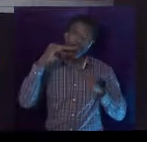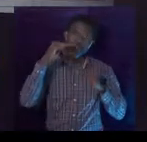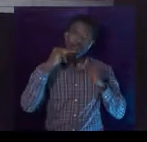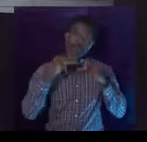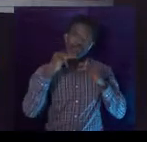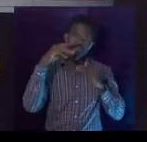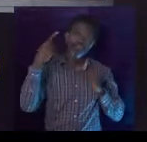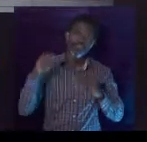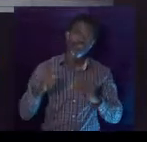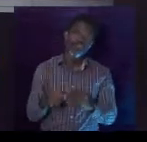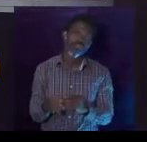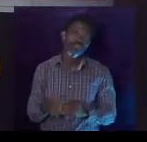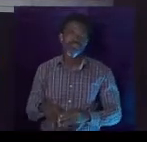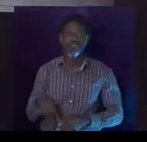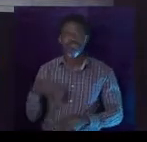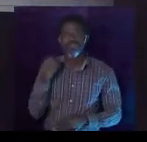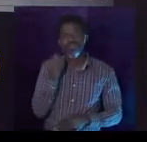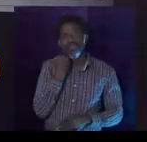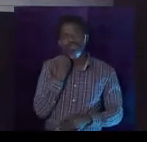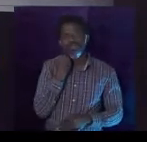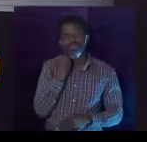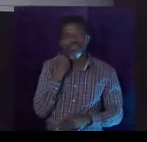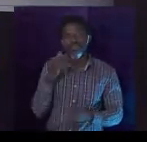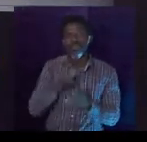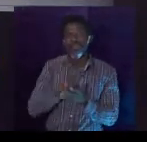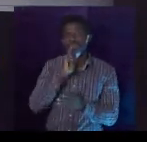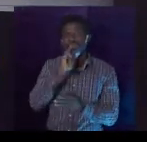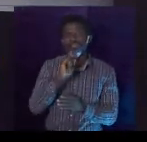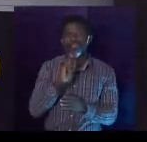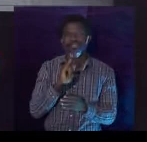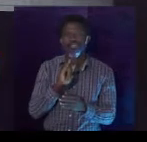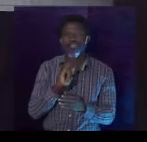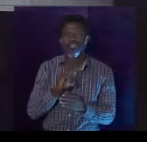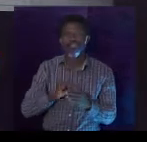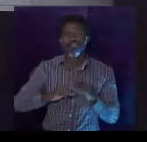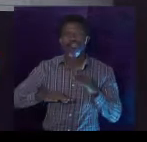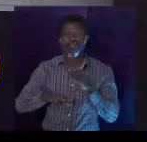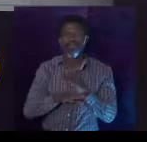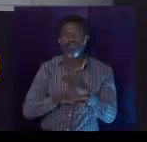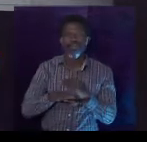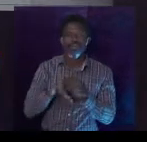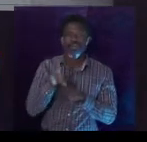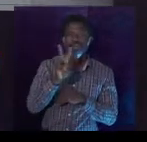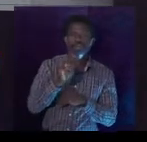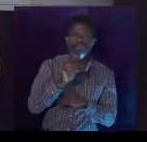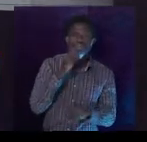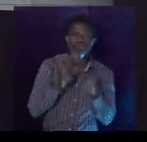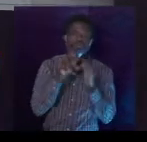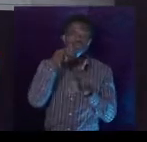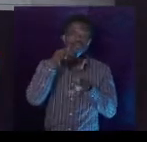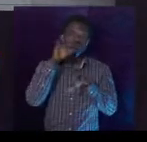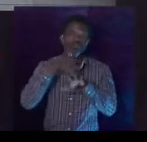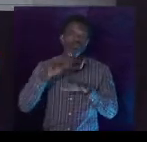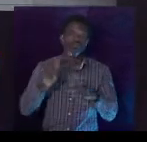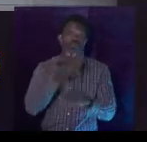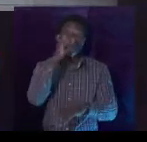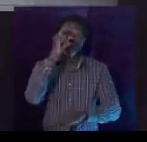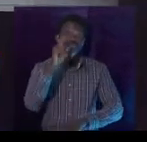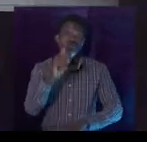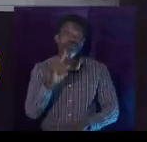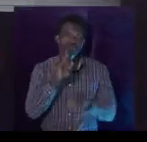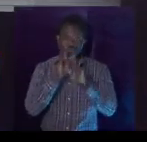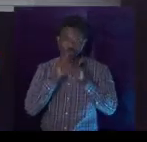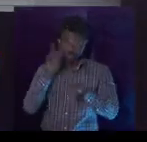the temperatures that is indicated on them. The temperatures that are indicated on them, and if you look at the first